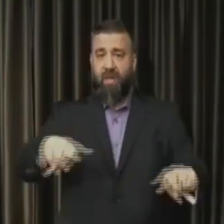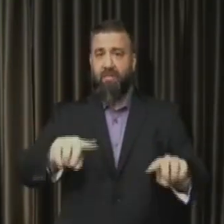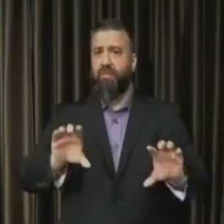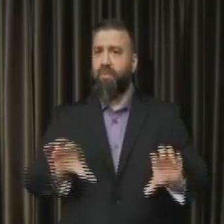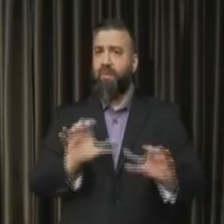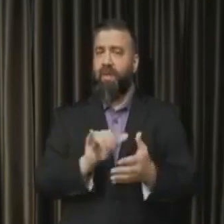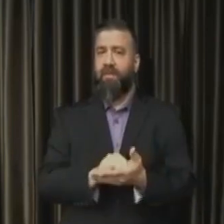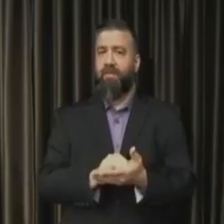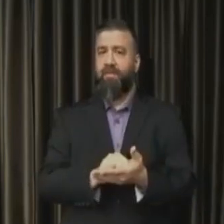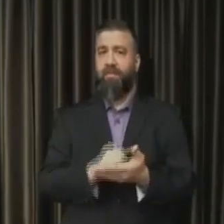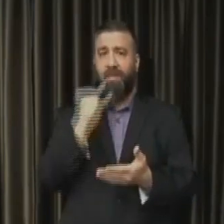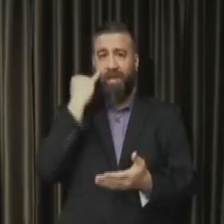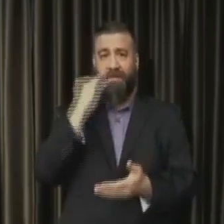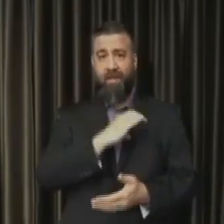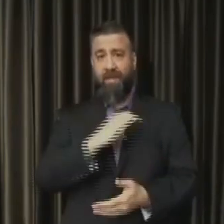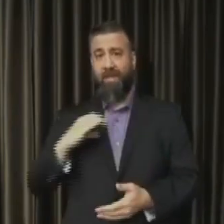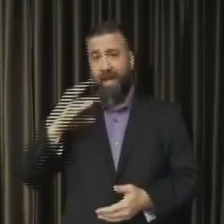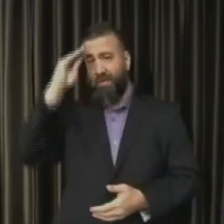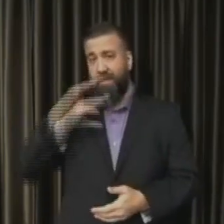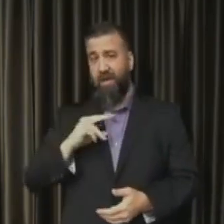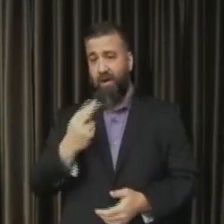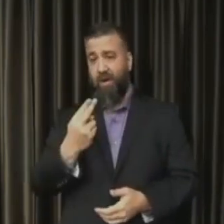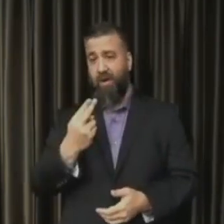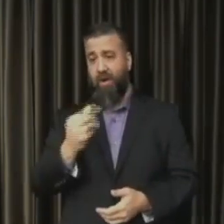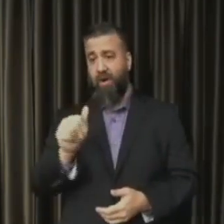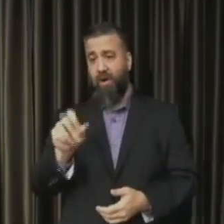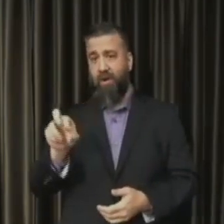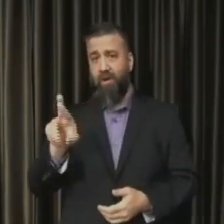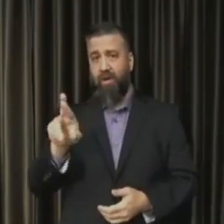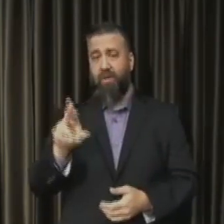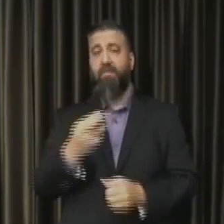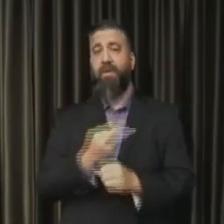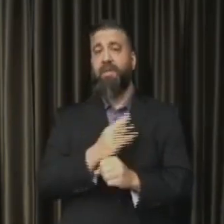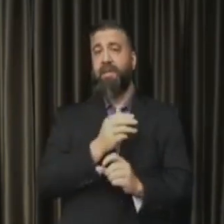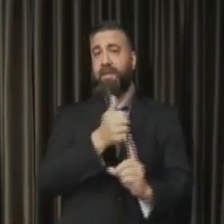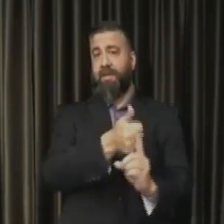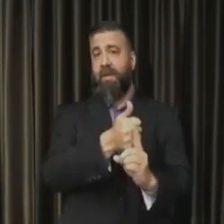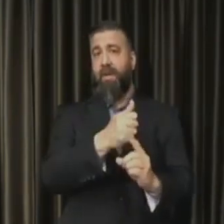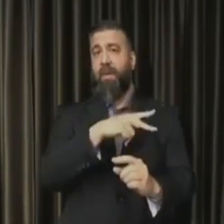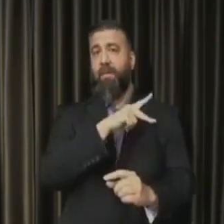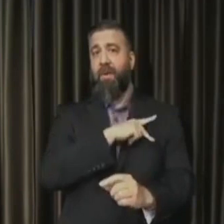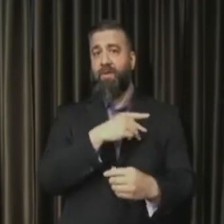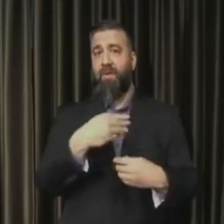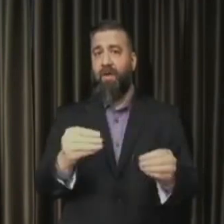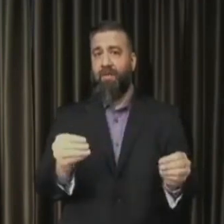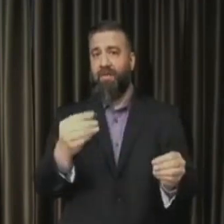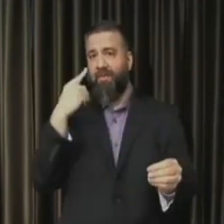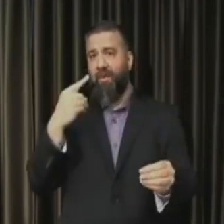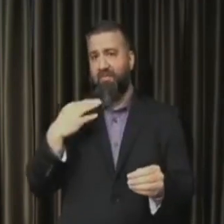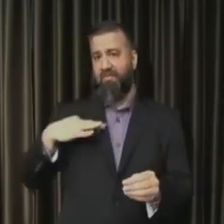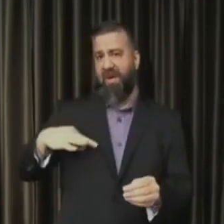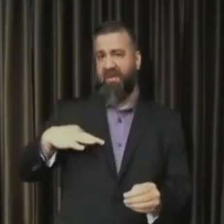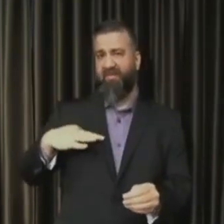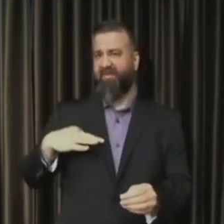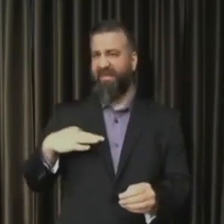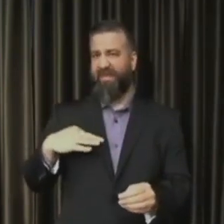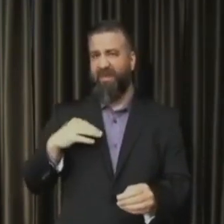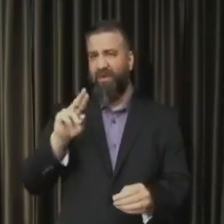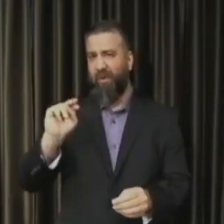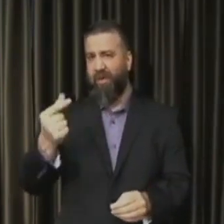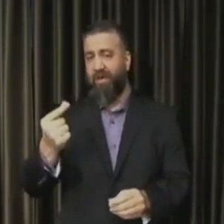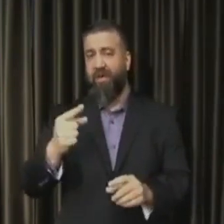that. If Councilman Carter is using his personal office for personal gain, that would be alarming, but we really don't know